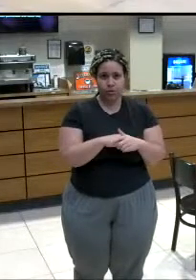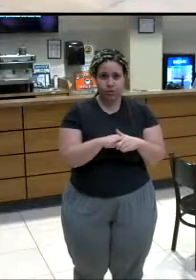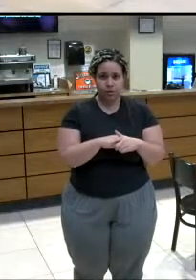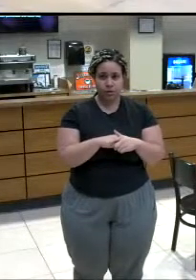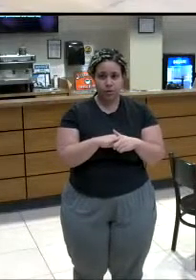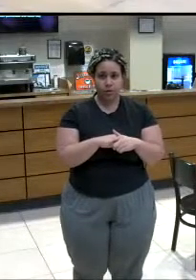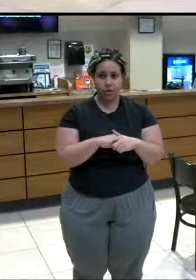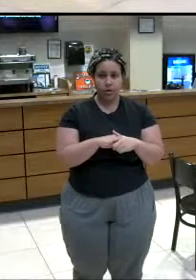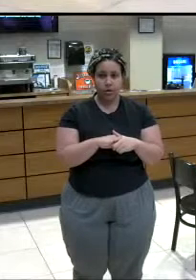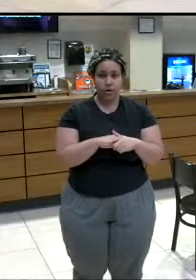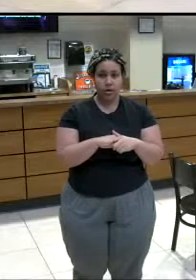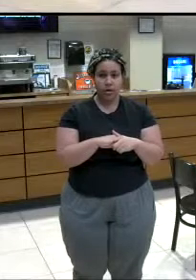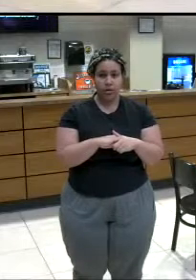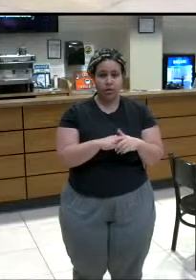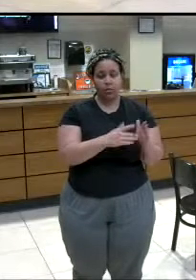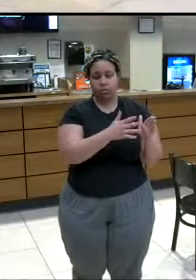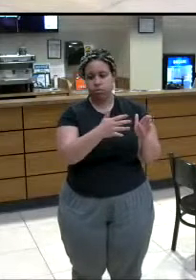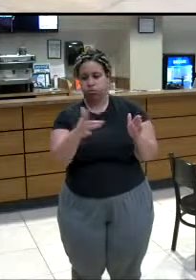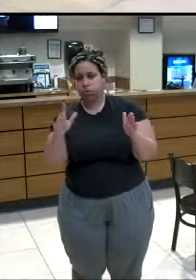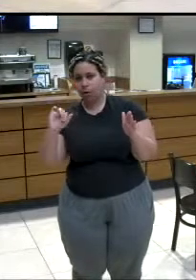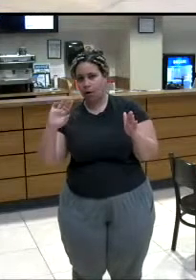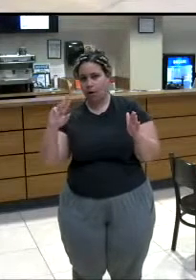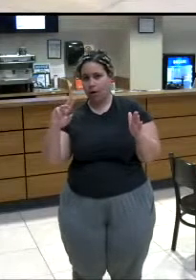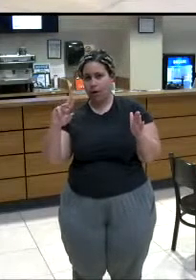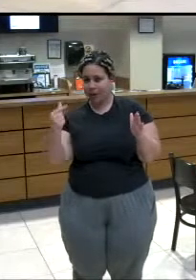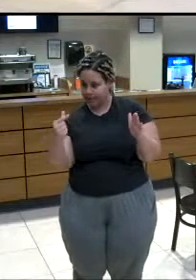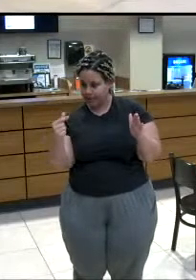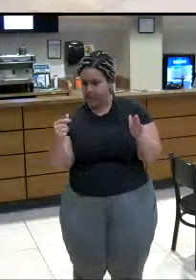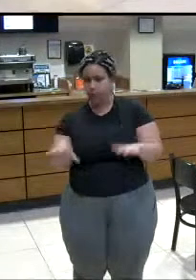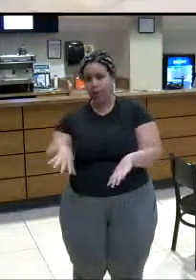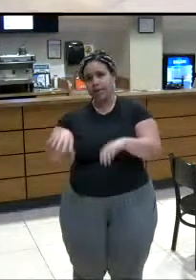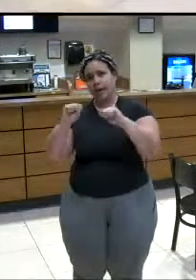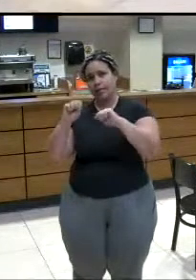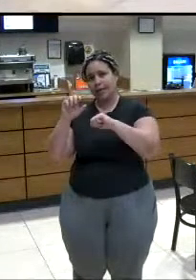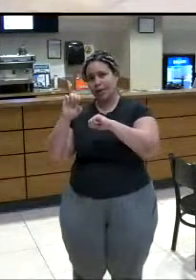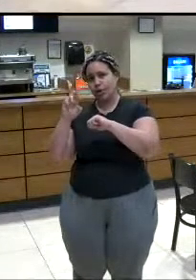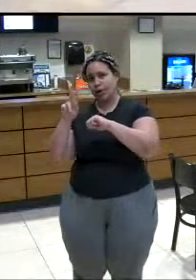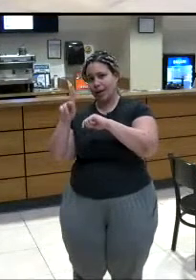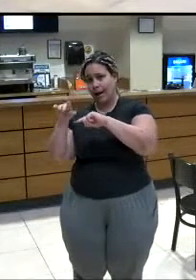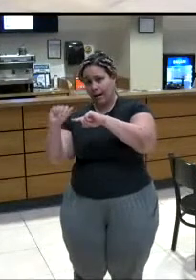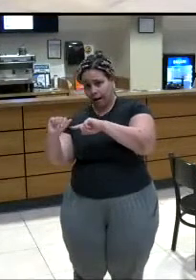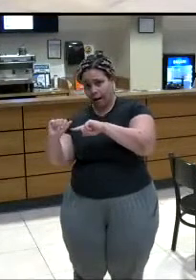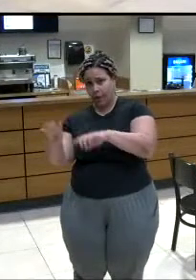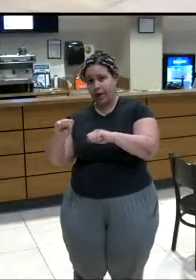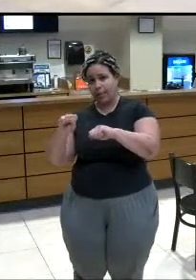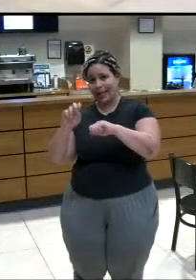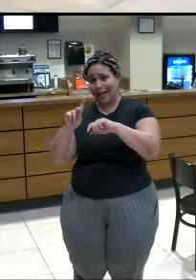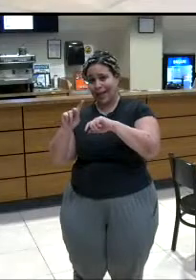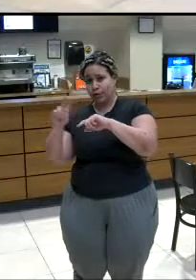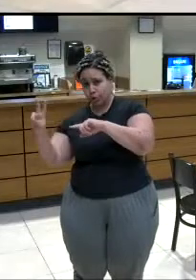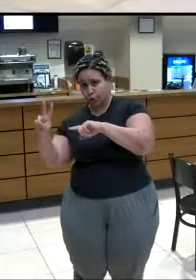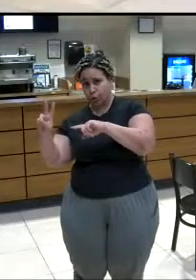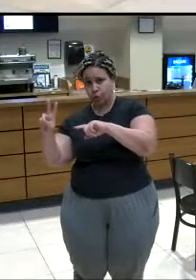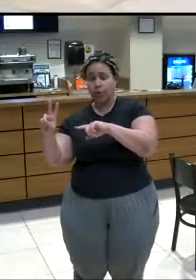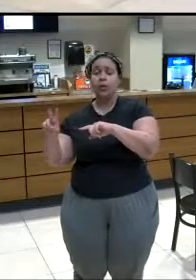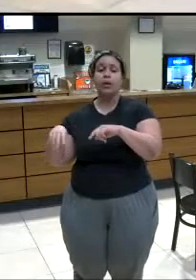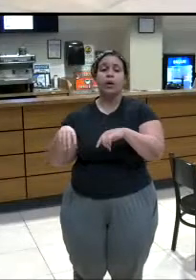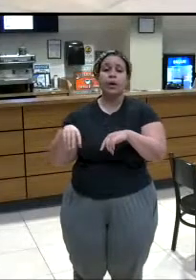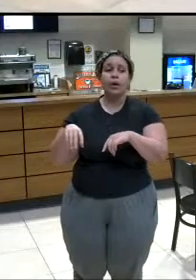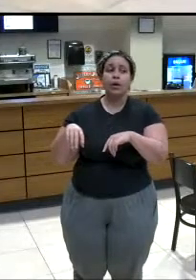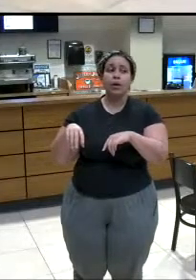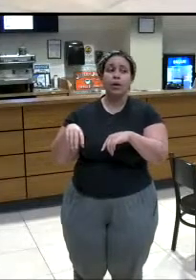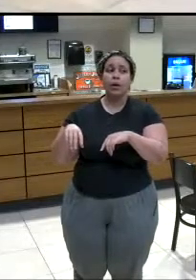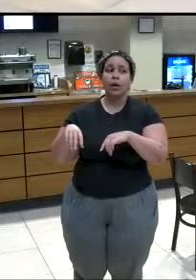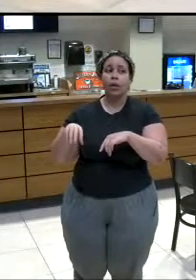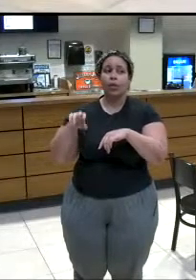That August, we adopted Eureka for K2 as a pilot. 3, 8 still did not have an adopted